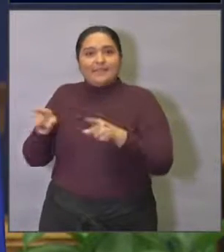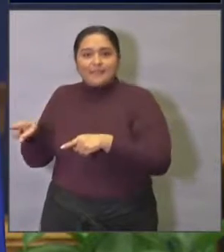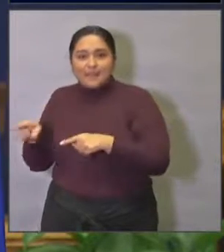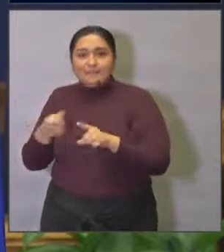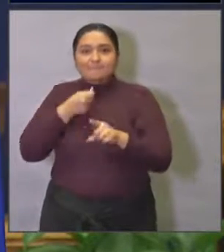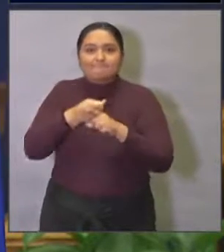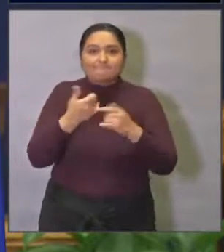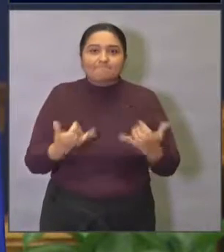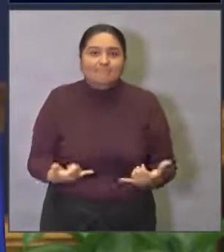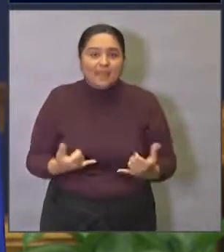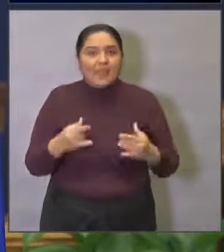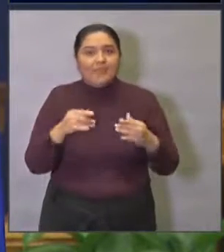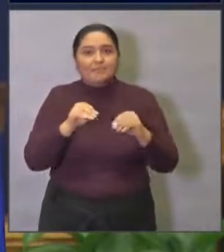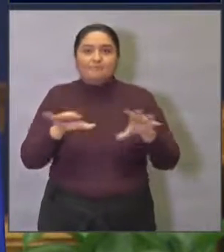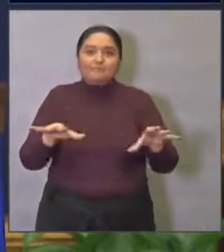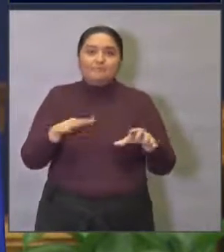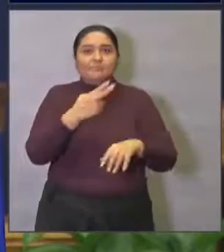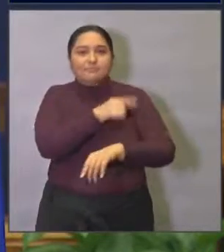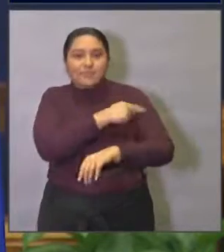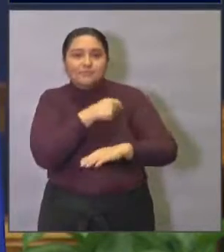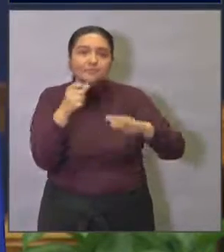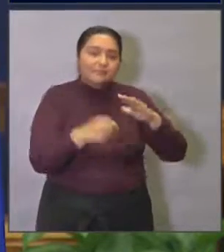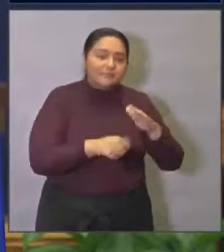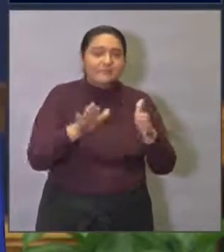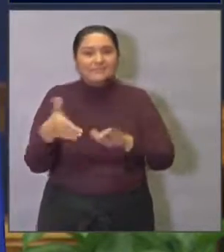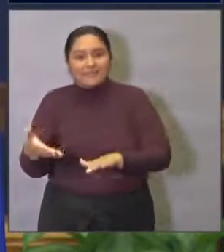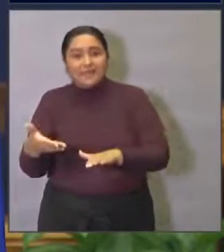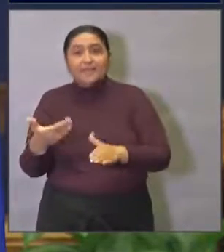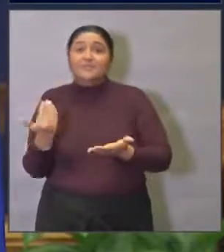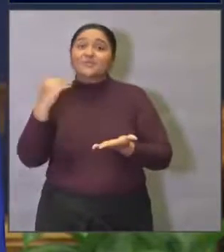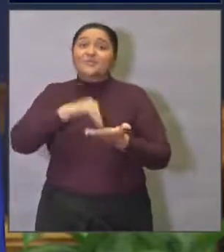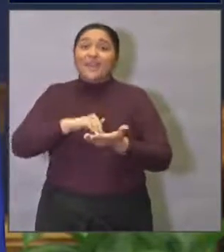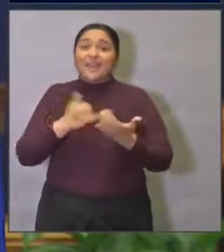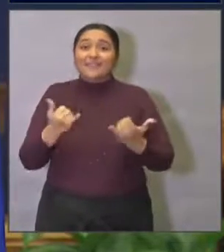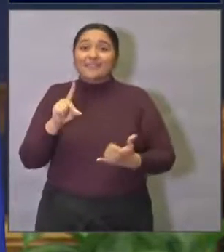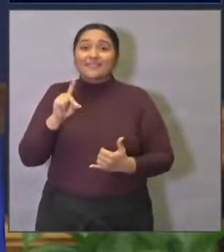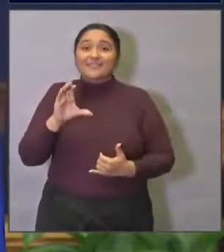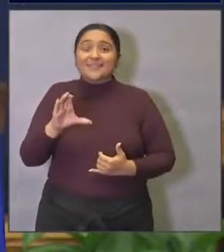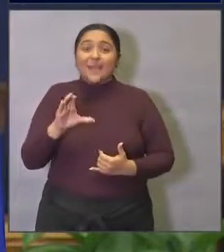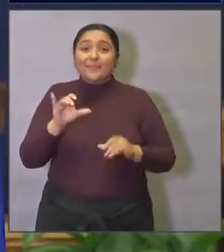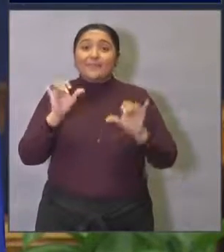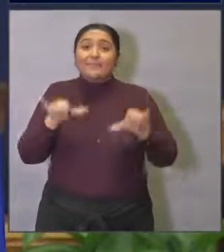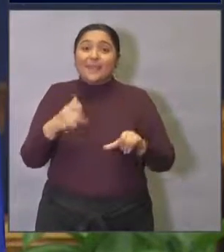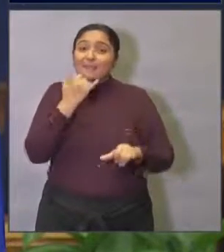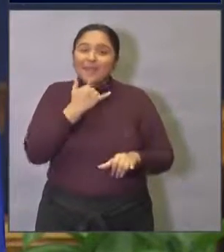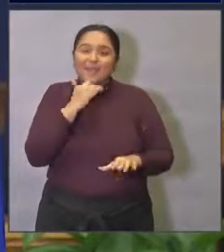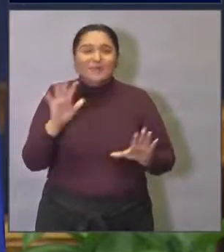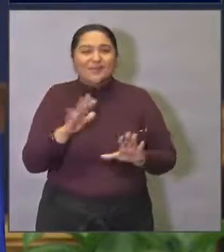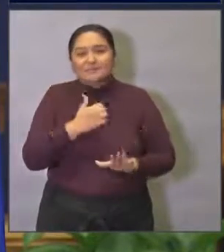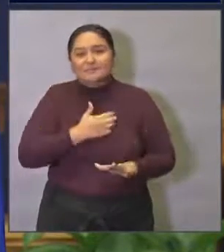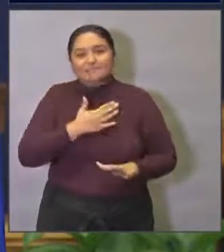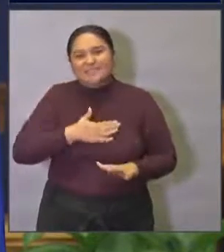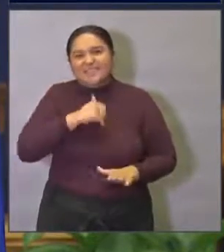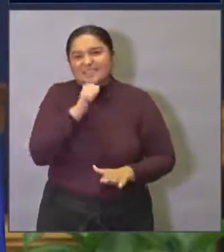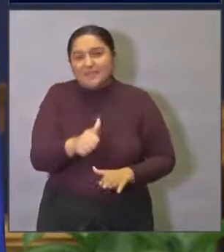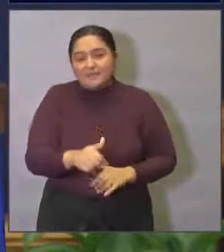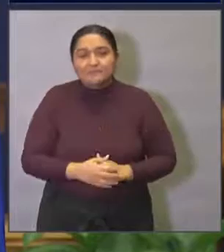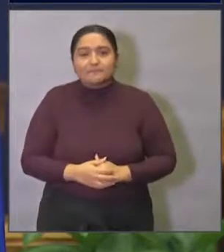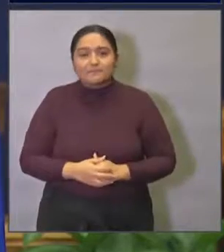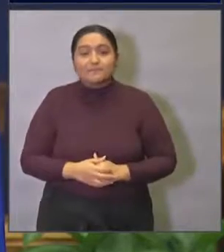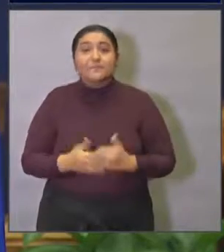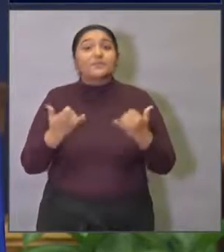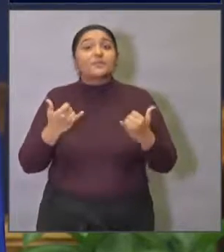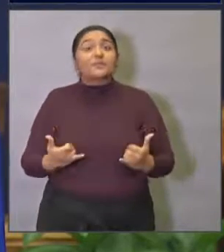Por favor, no repitamos los mismos errores este mes. We'll go ahead and now move on